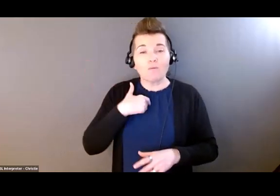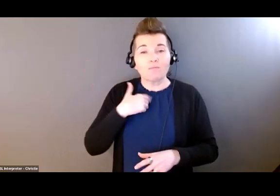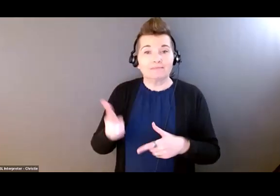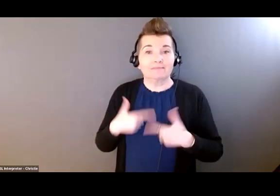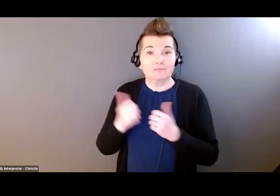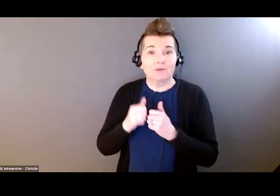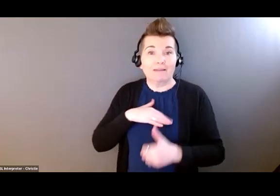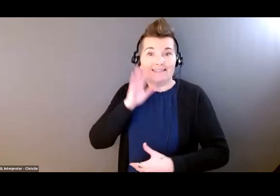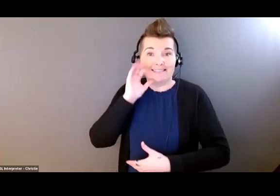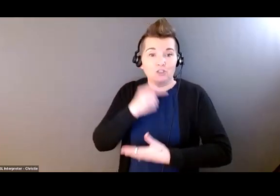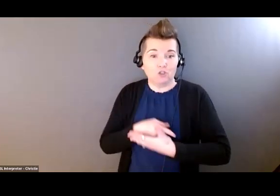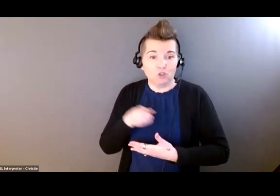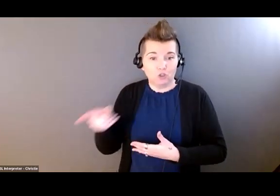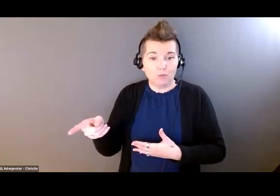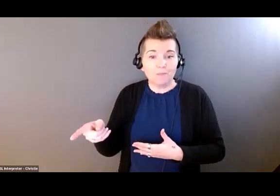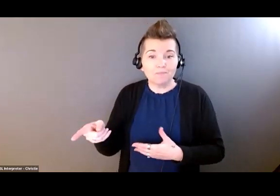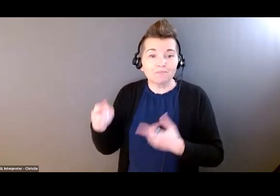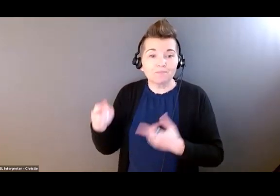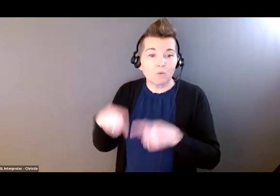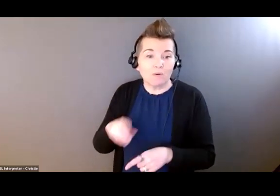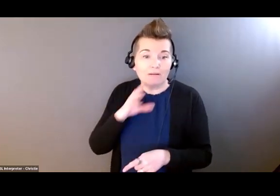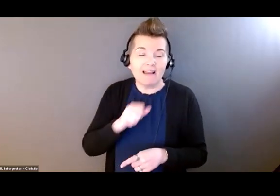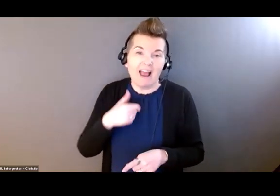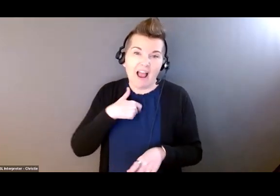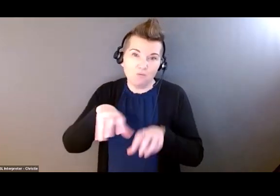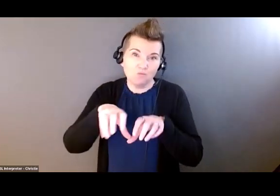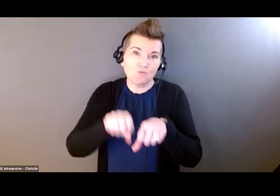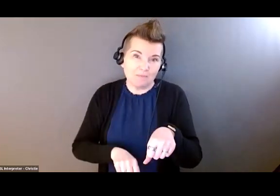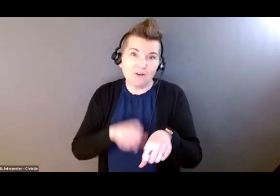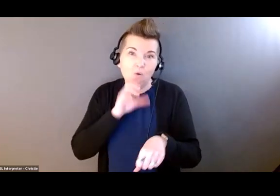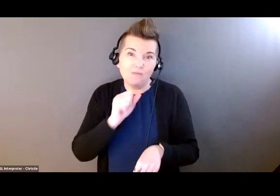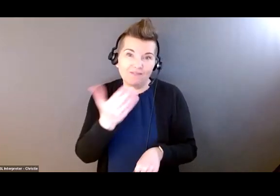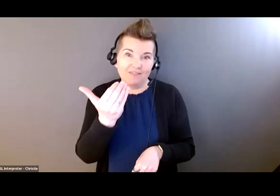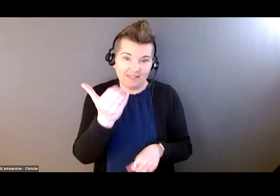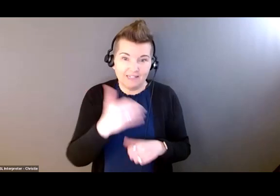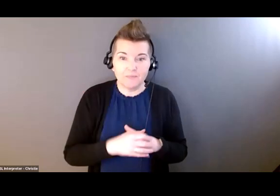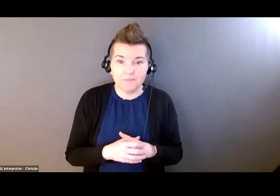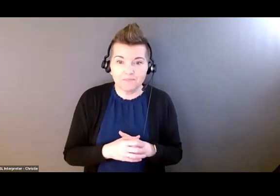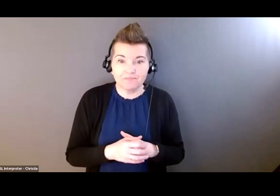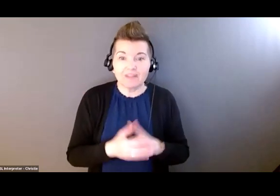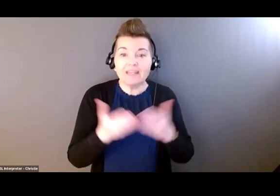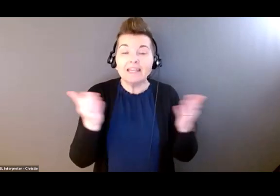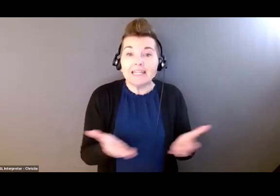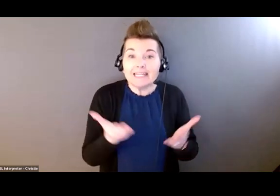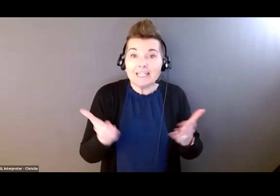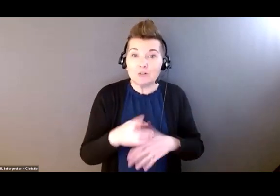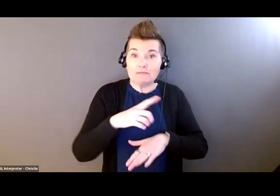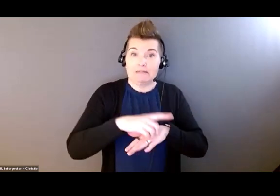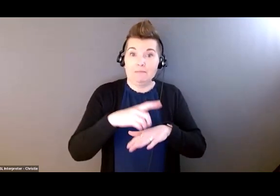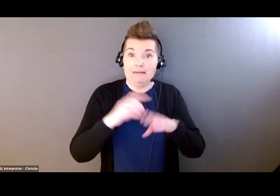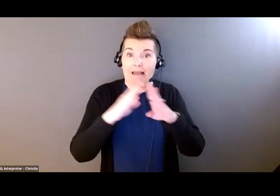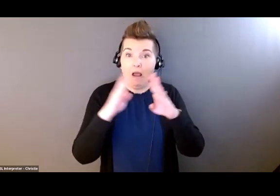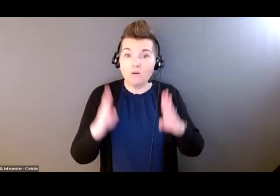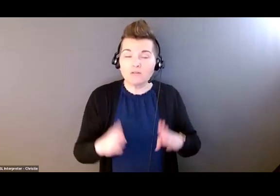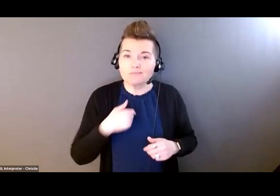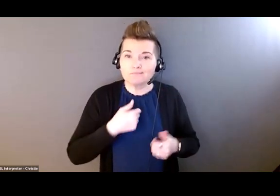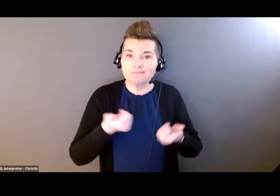didn't feel any different. This was when I lived with my sister after being raped at 15.